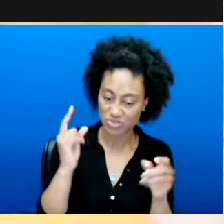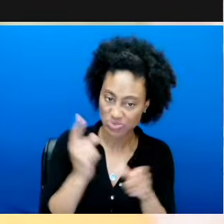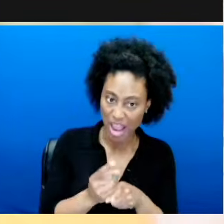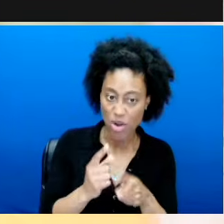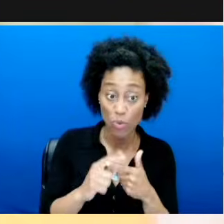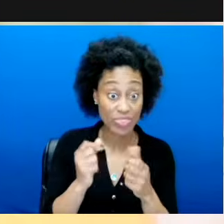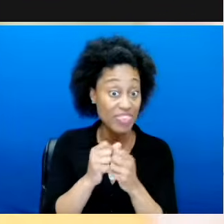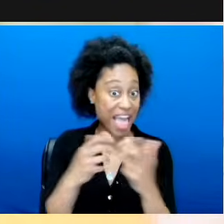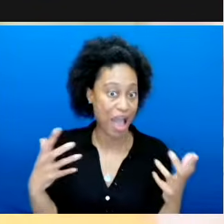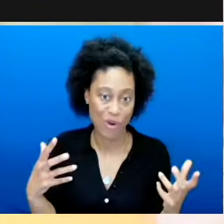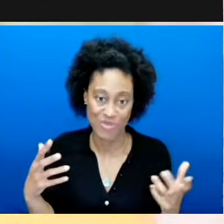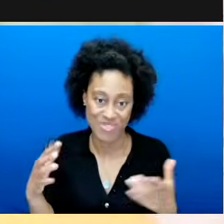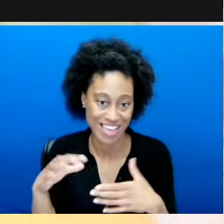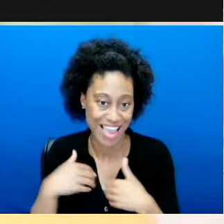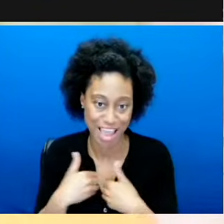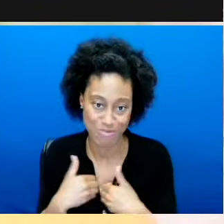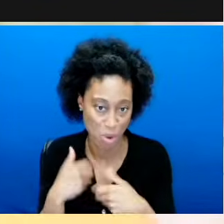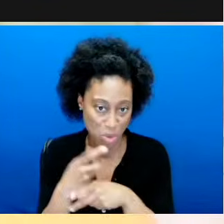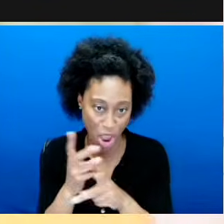products?